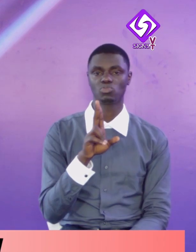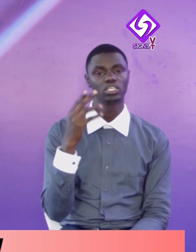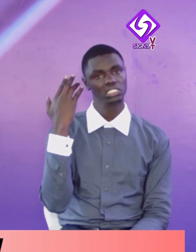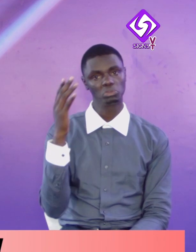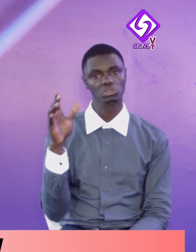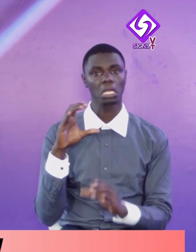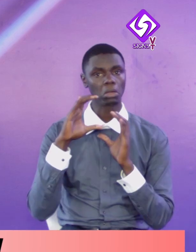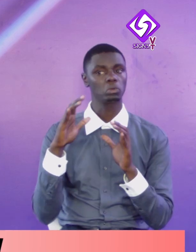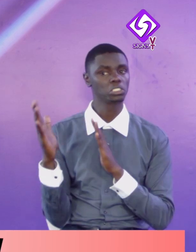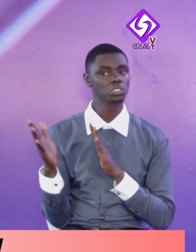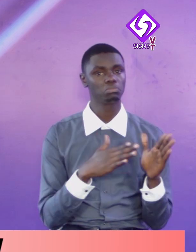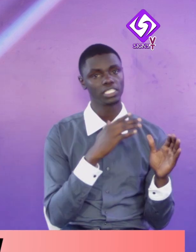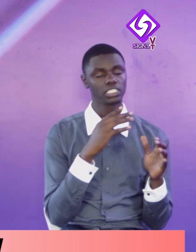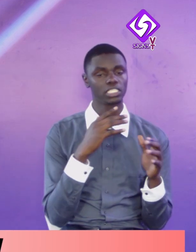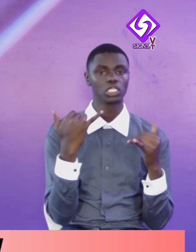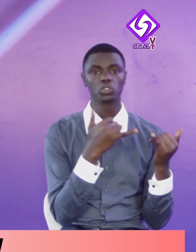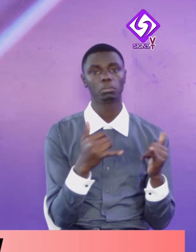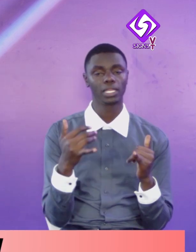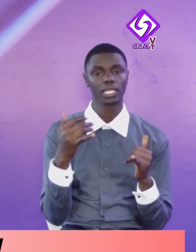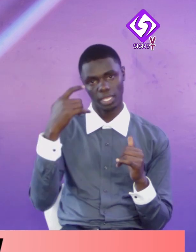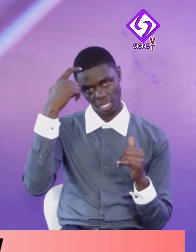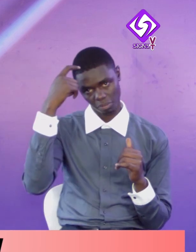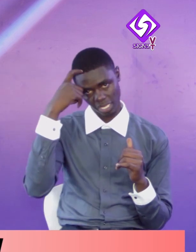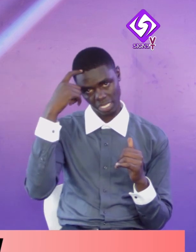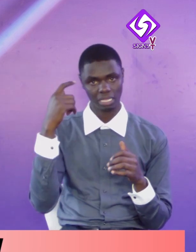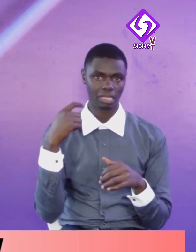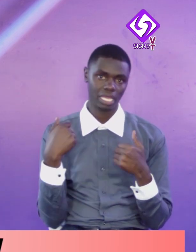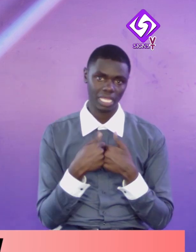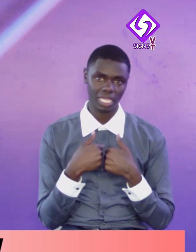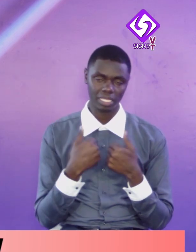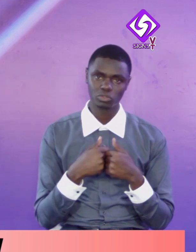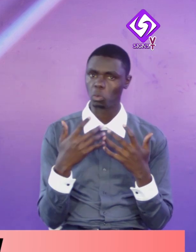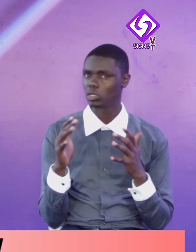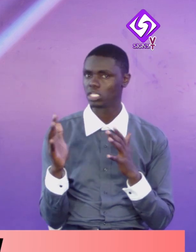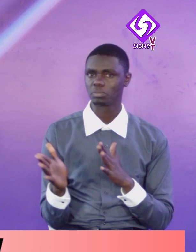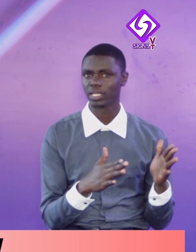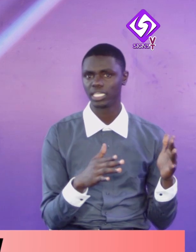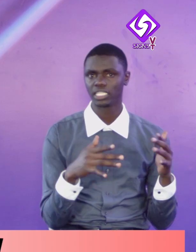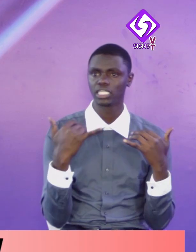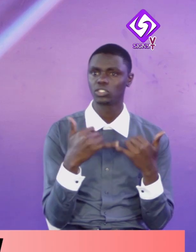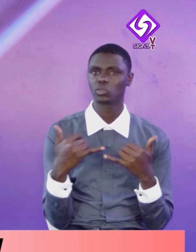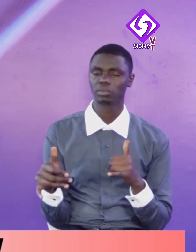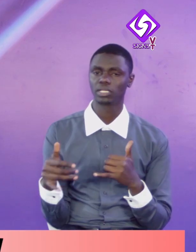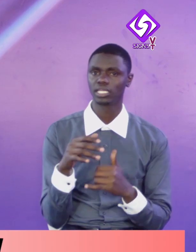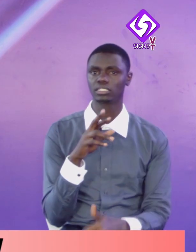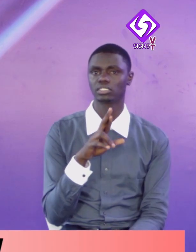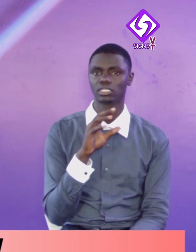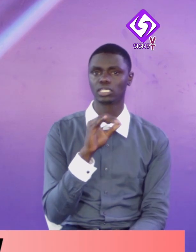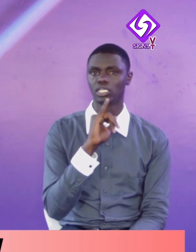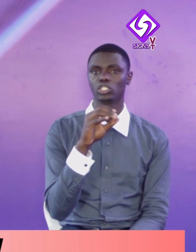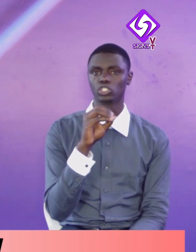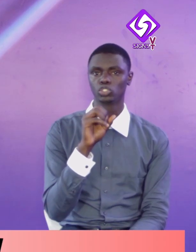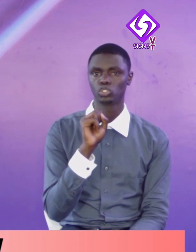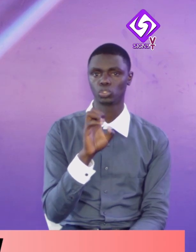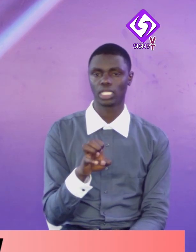Ruben Amorim is planning to play Kobe Maino. We don't know if he's planning to play Joshua Zirkzee. Because these two players